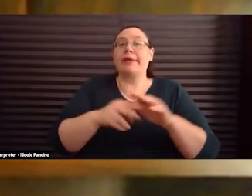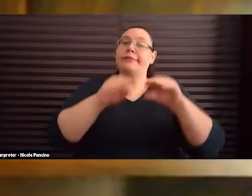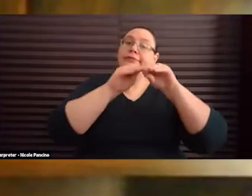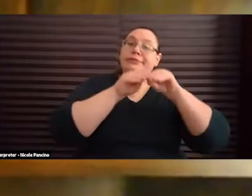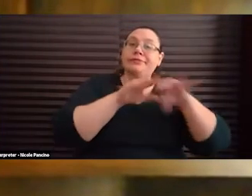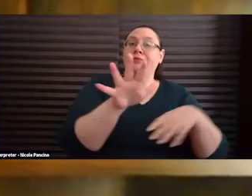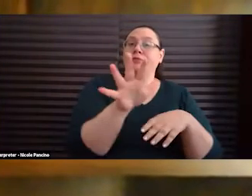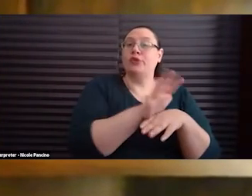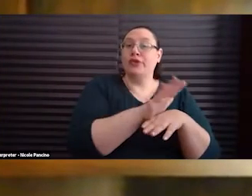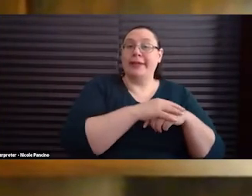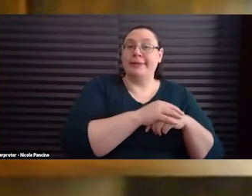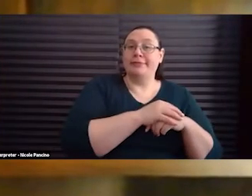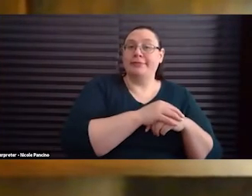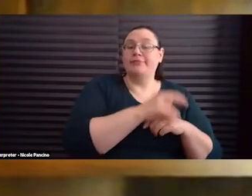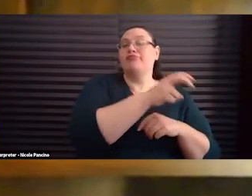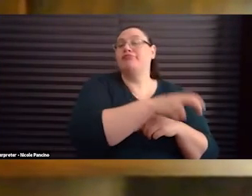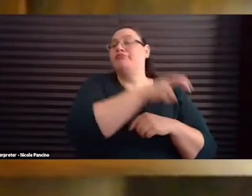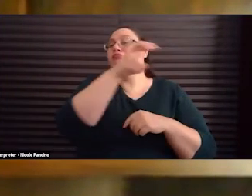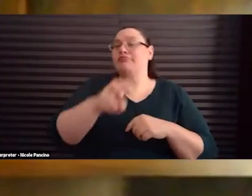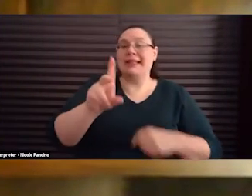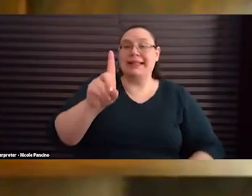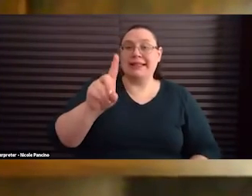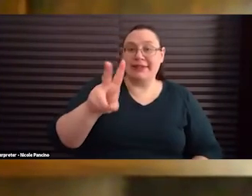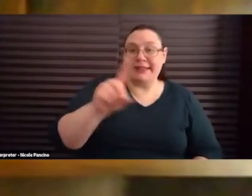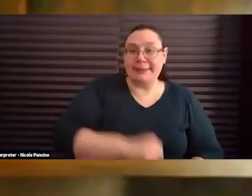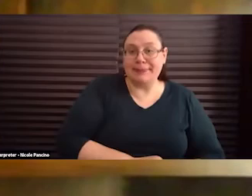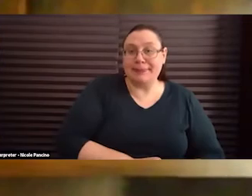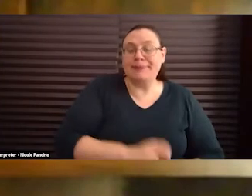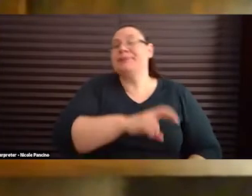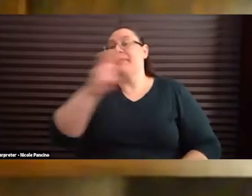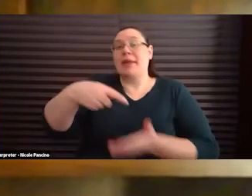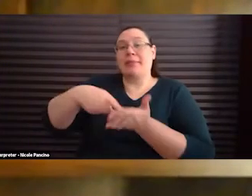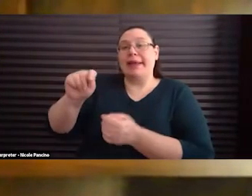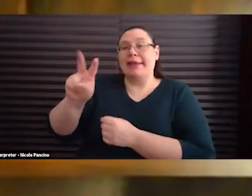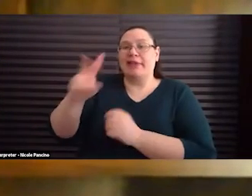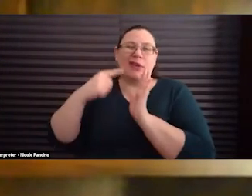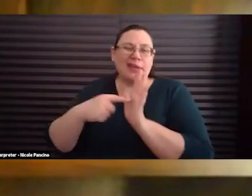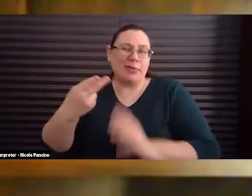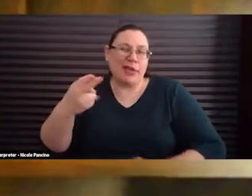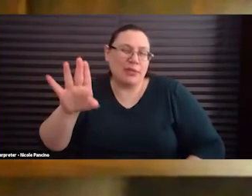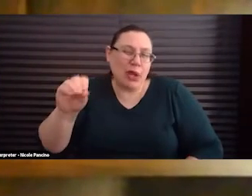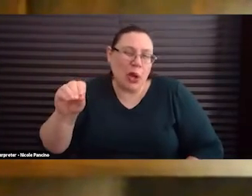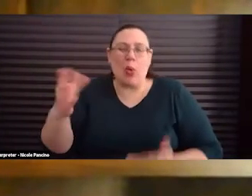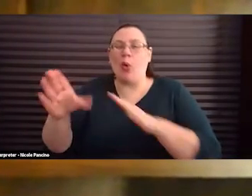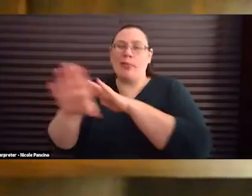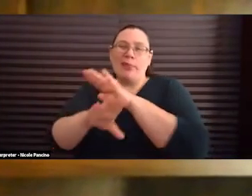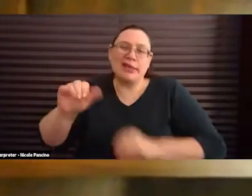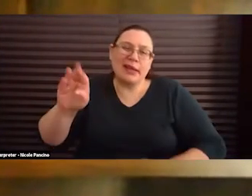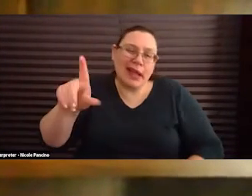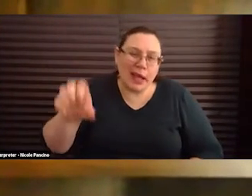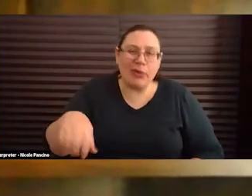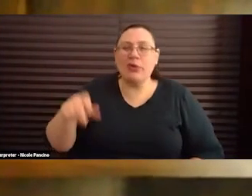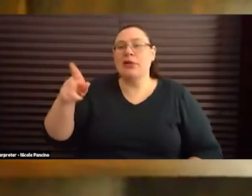would move to a DVD, then it would move to paid television like HBO or to basic cable or primetime television.